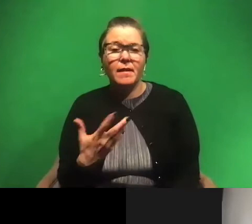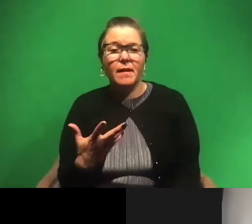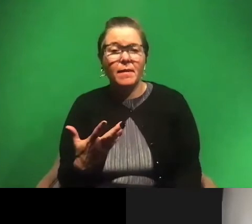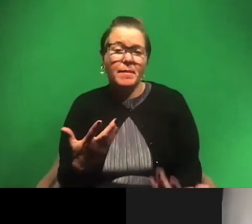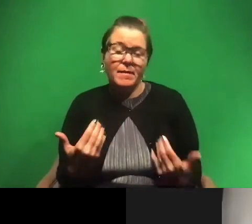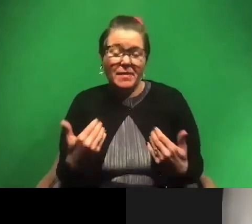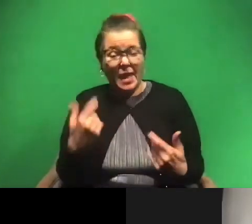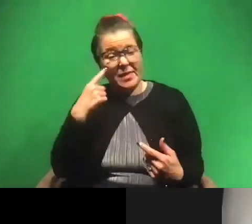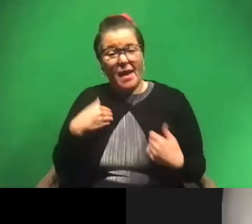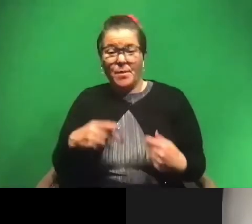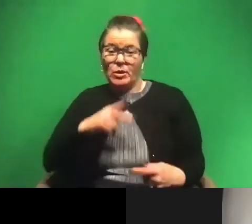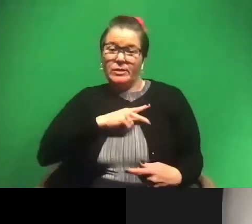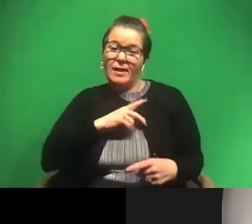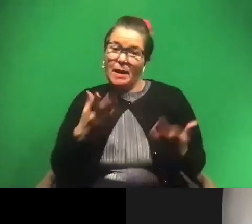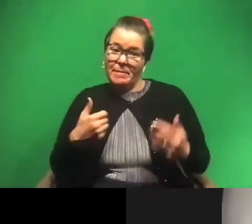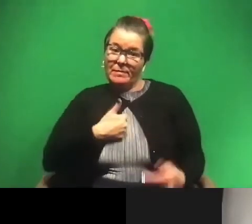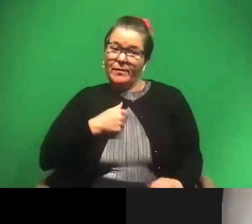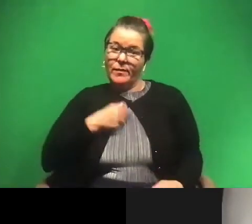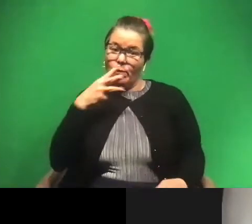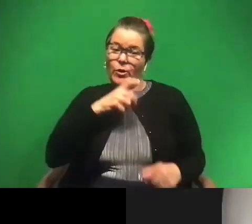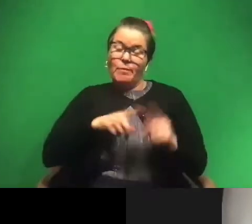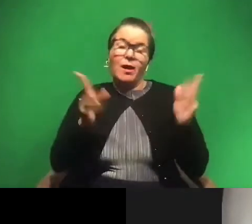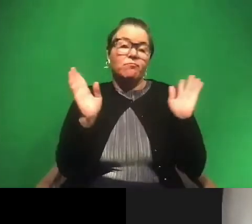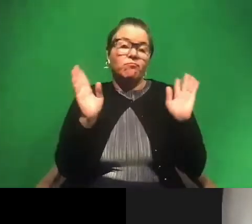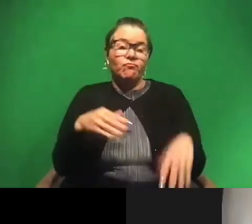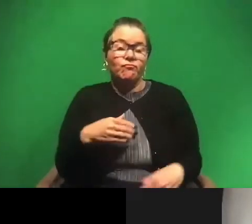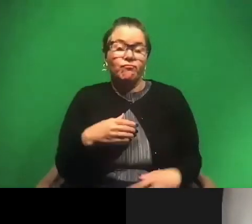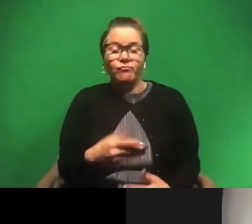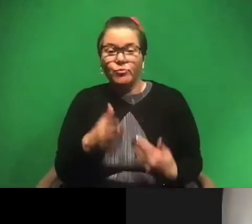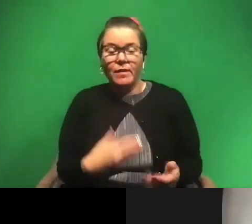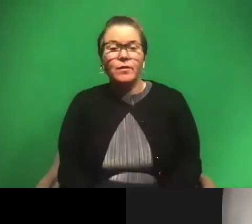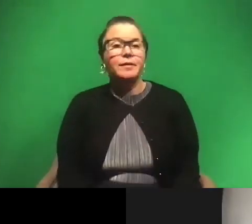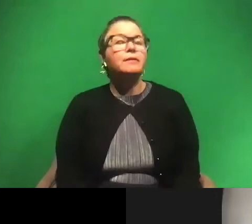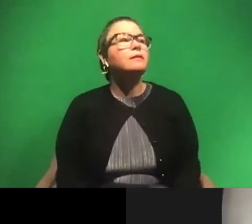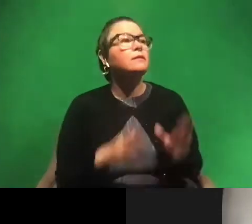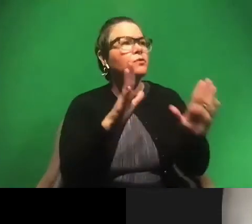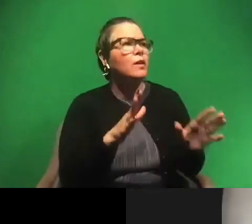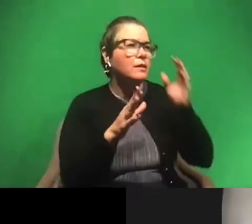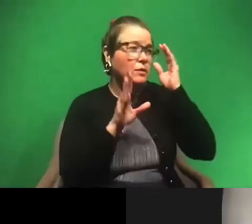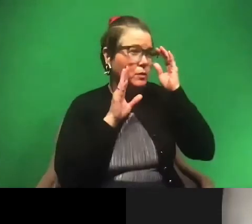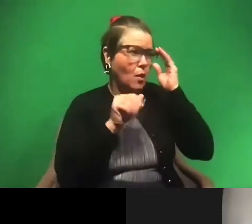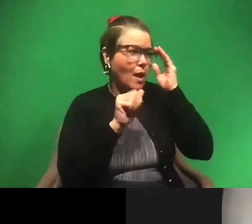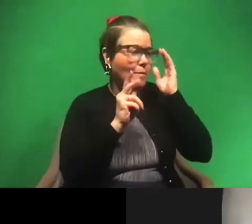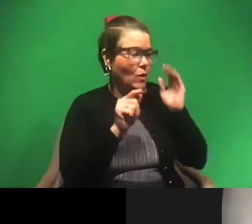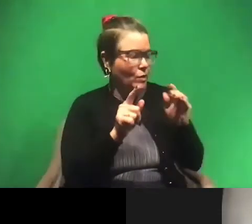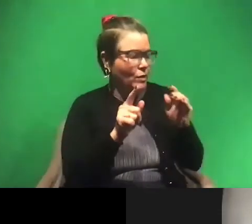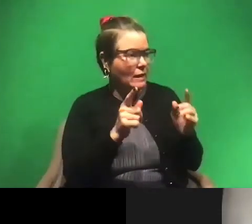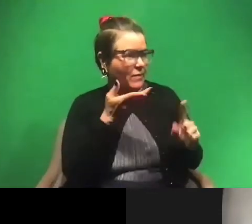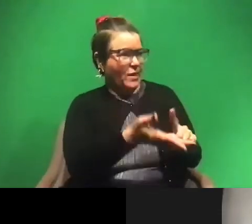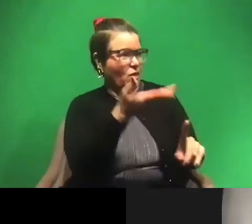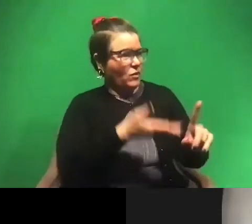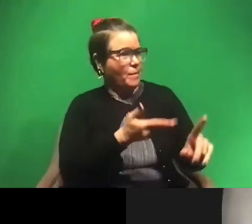but whatever. That's great. Did you know abalone existed before you started studying them?